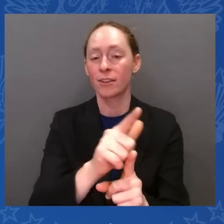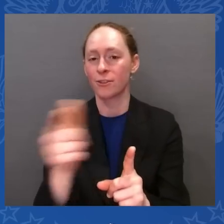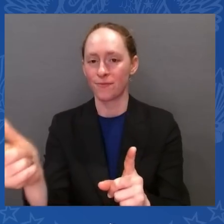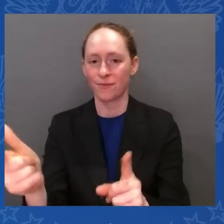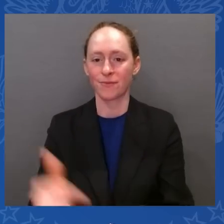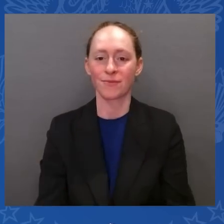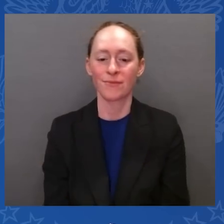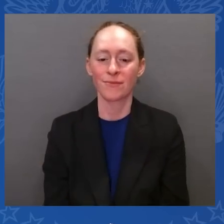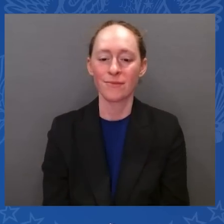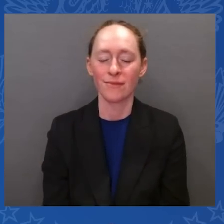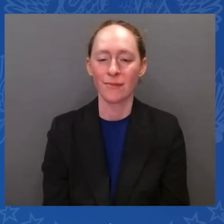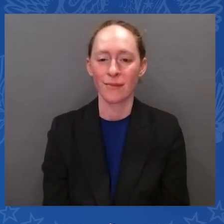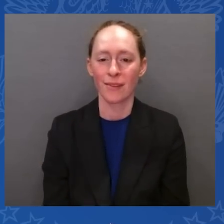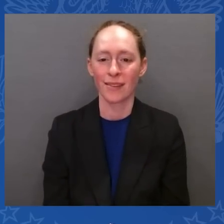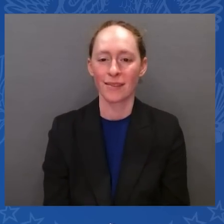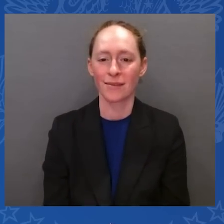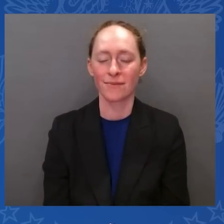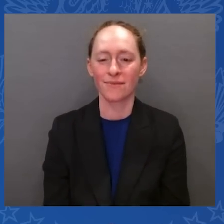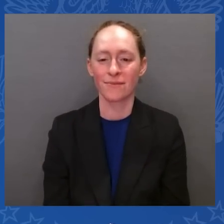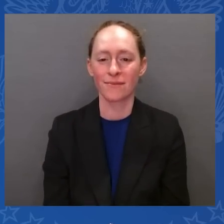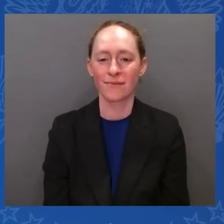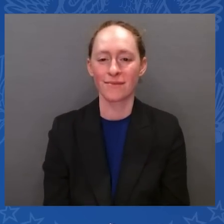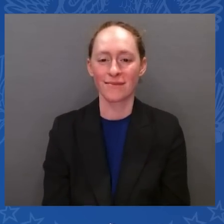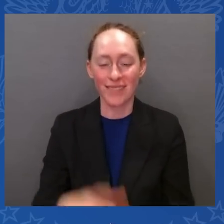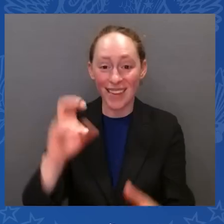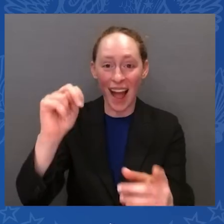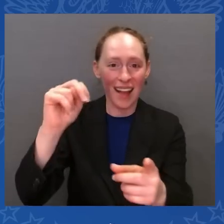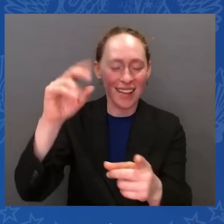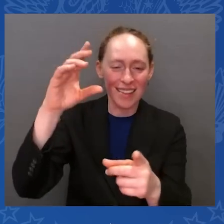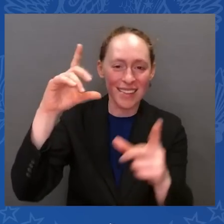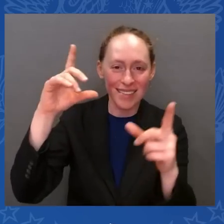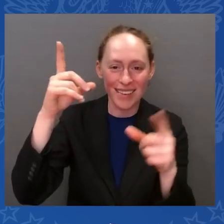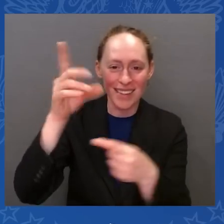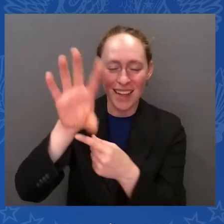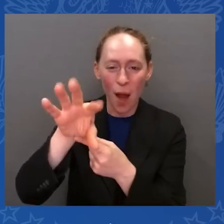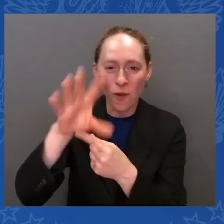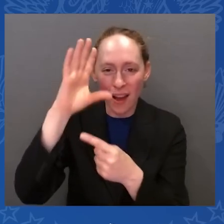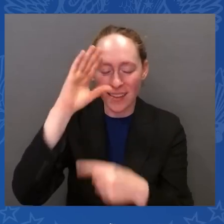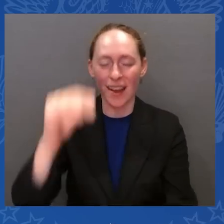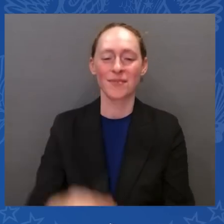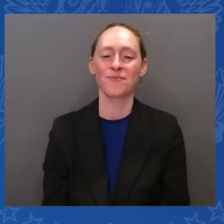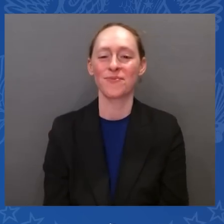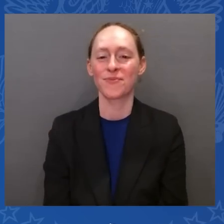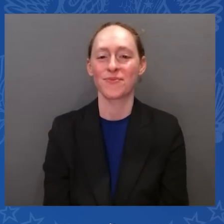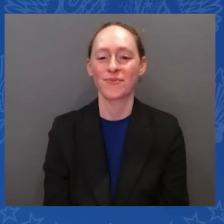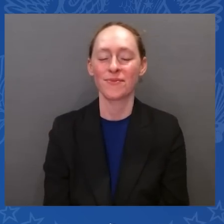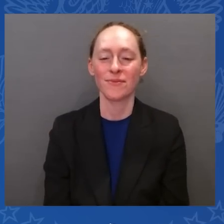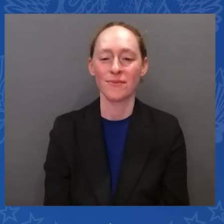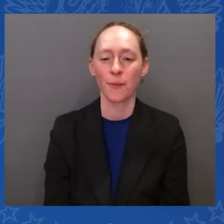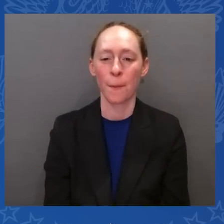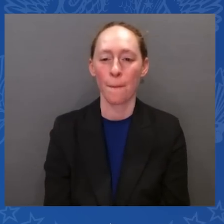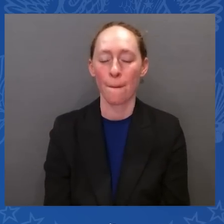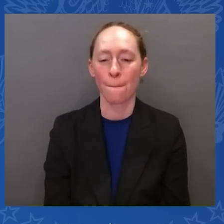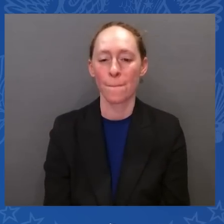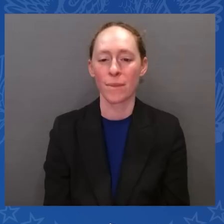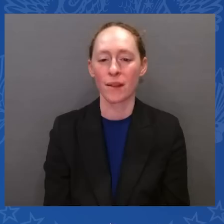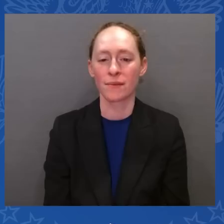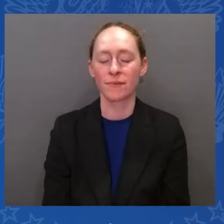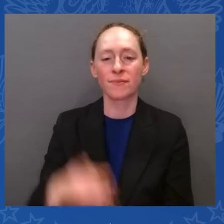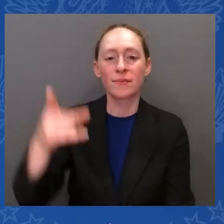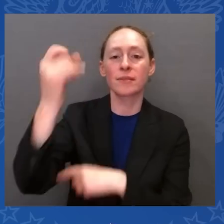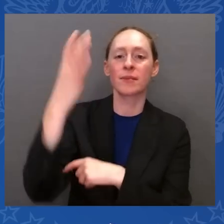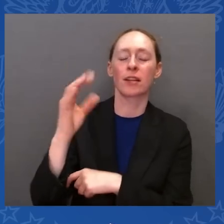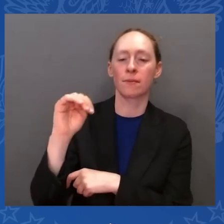just President, to Speaker put a finer McCarthy said he point on asked you today. numerous times. Okay, let me go you, and then